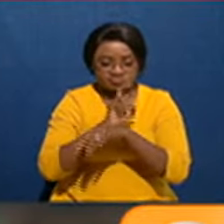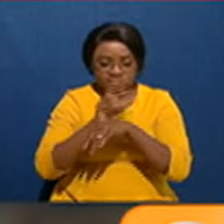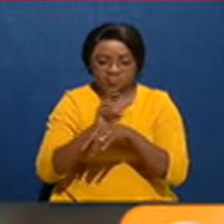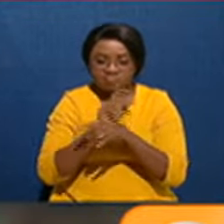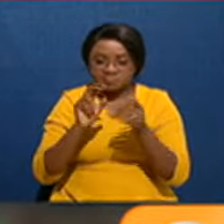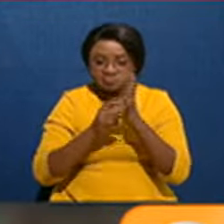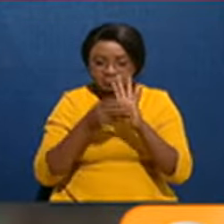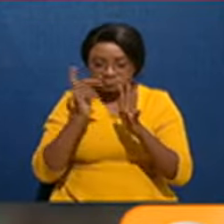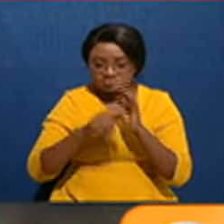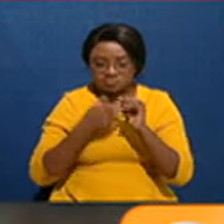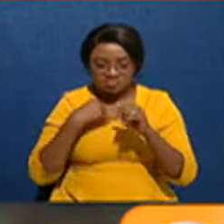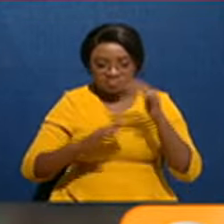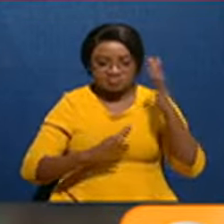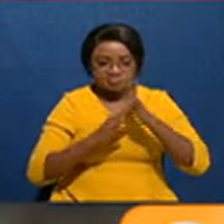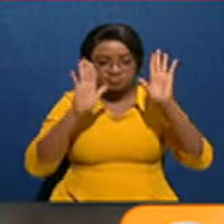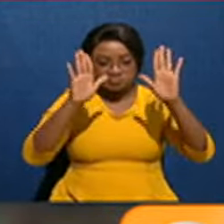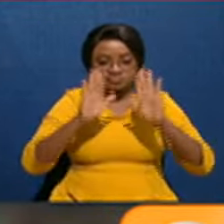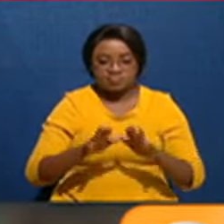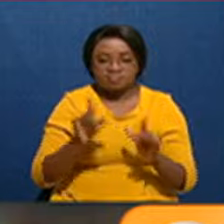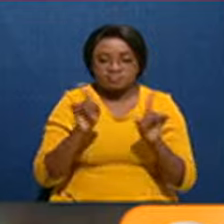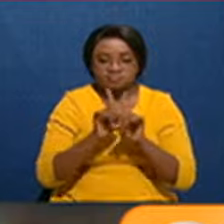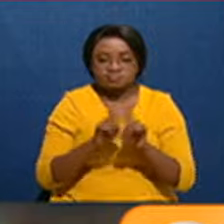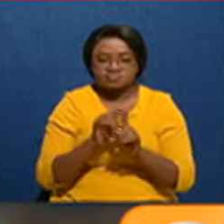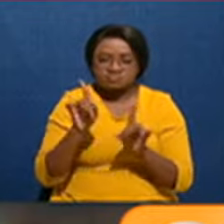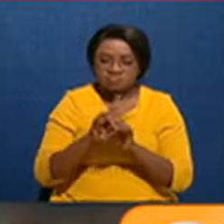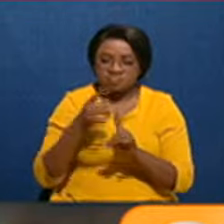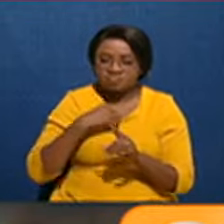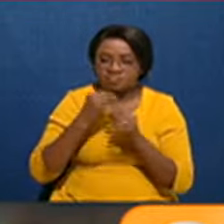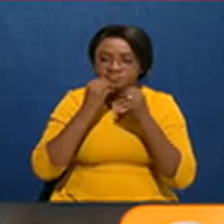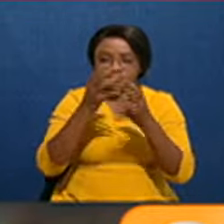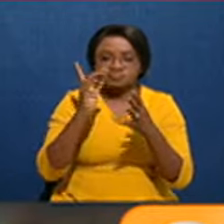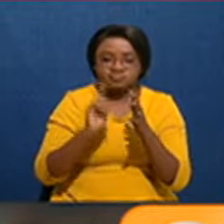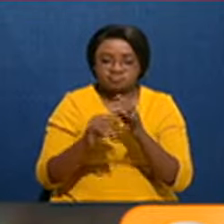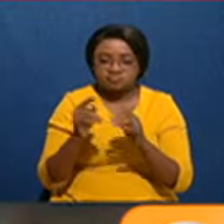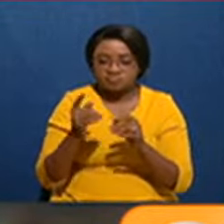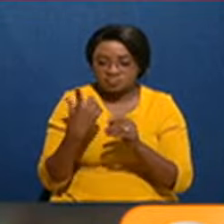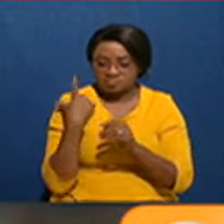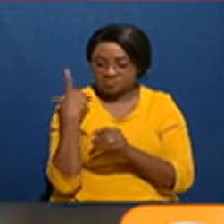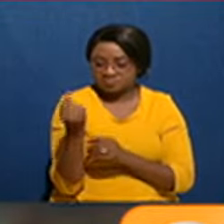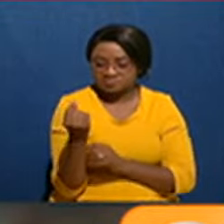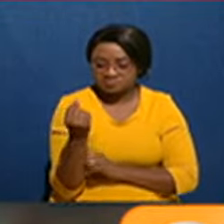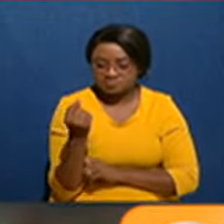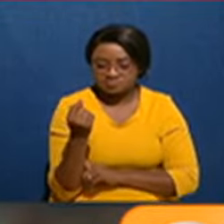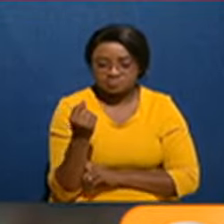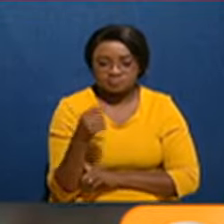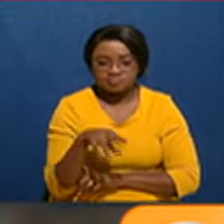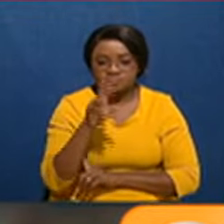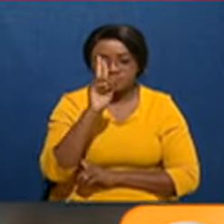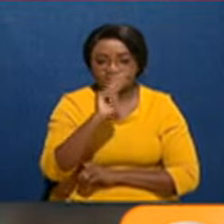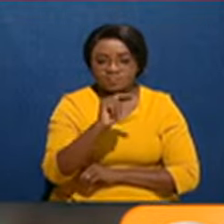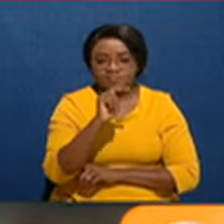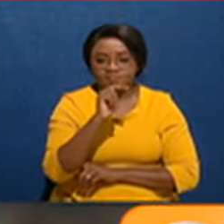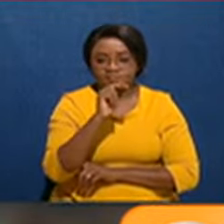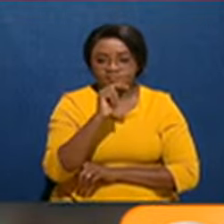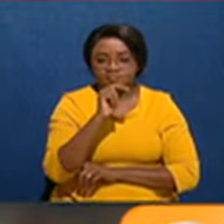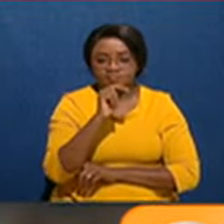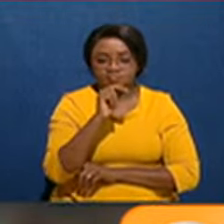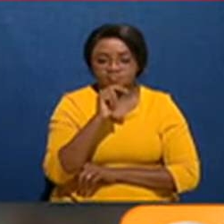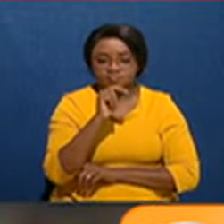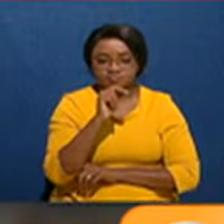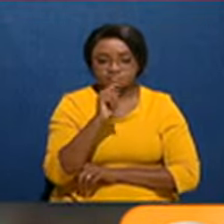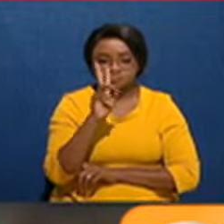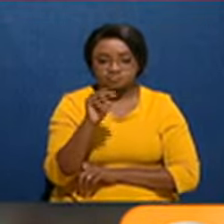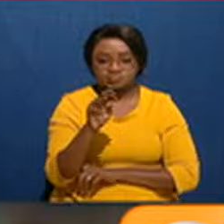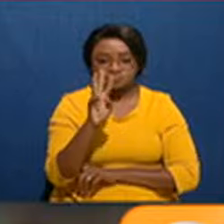that even the contractors, and I can tell you that I was involved in the NCA Construction